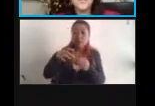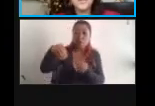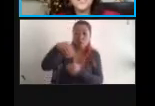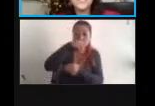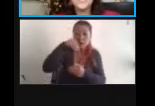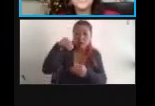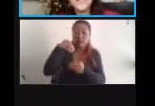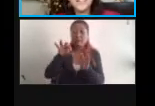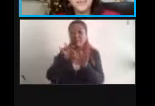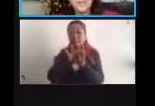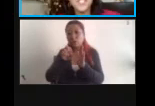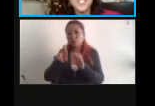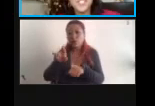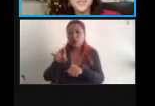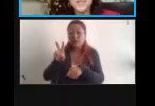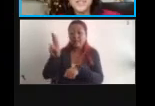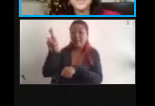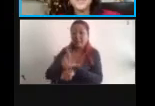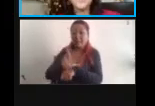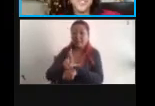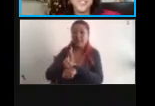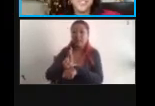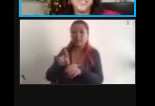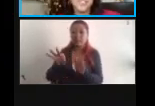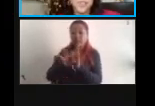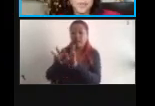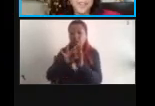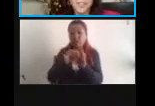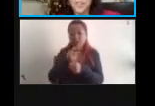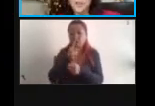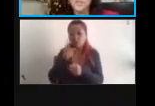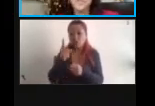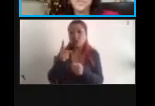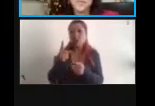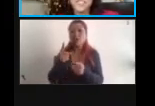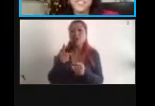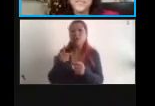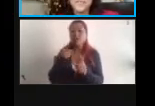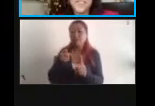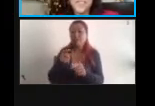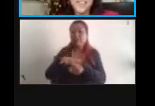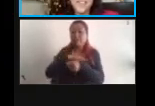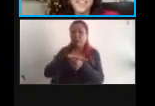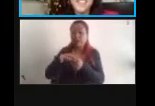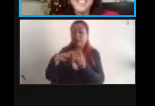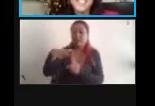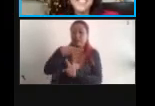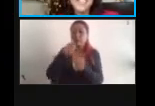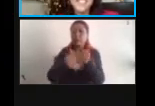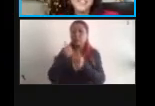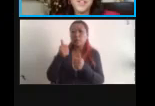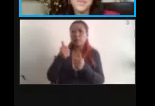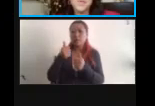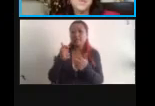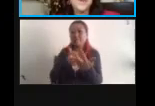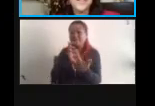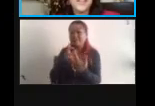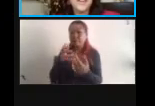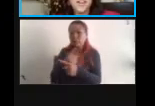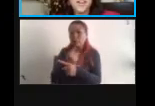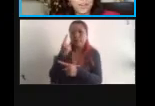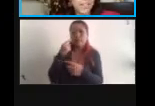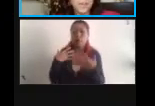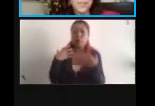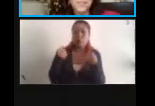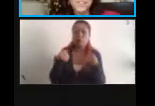so that we are designing the mission to be the most conducive to human health and performance? And then in design and development, we're